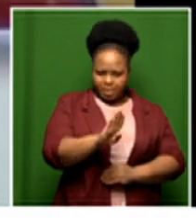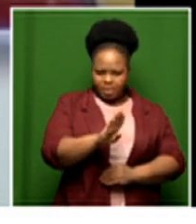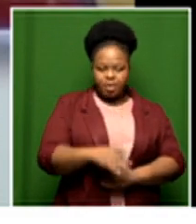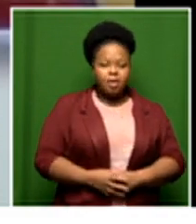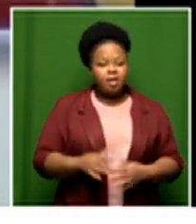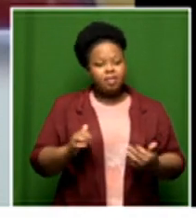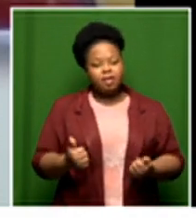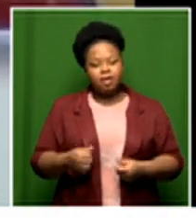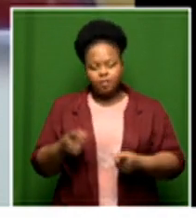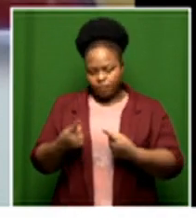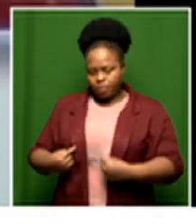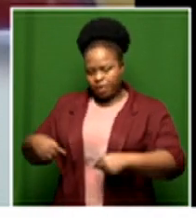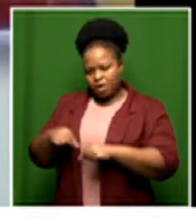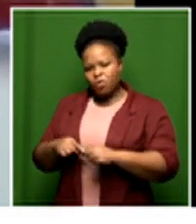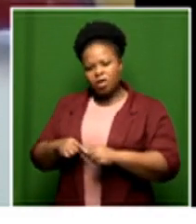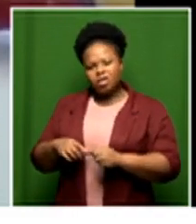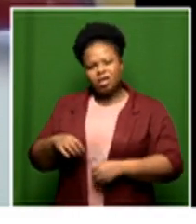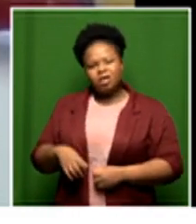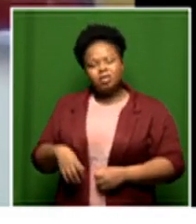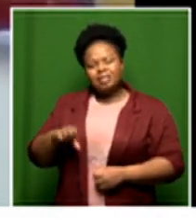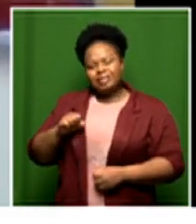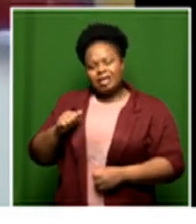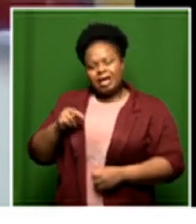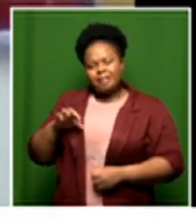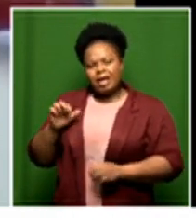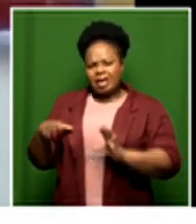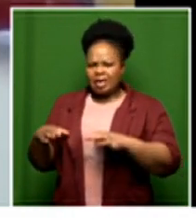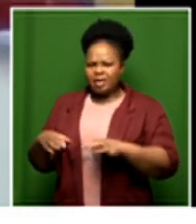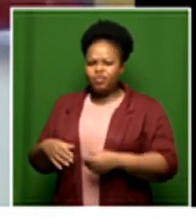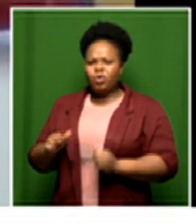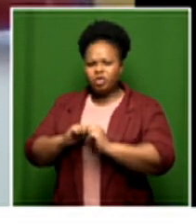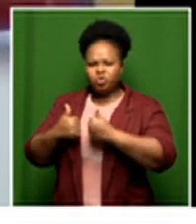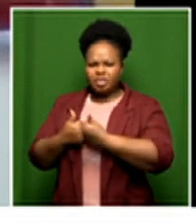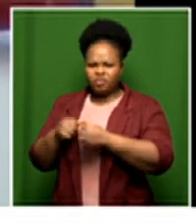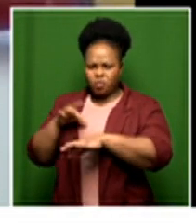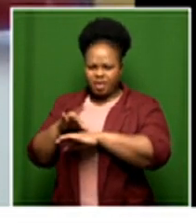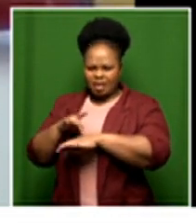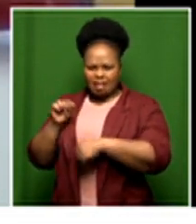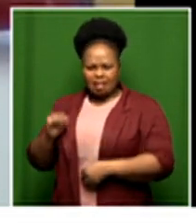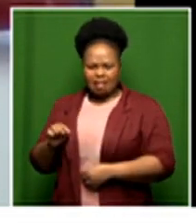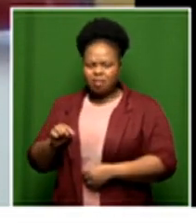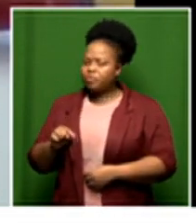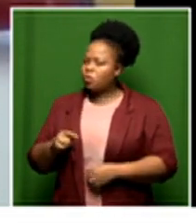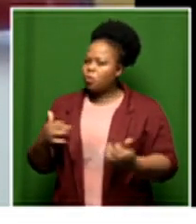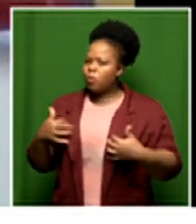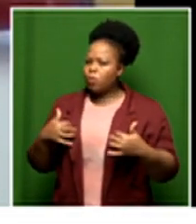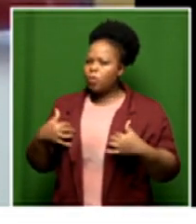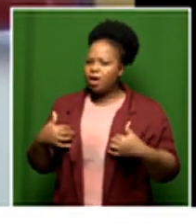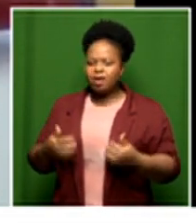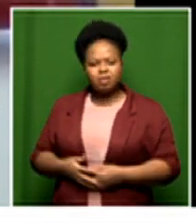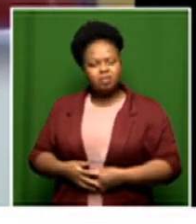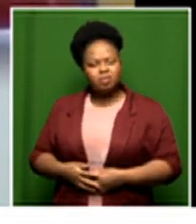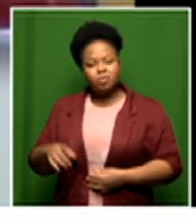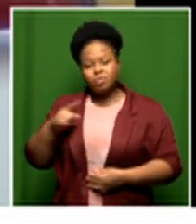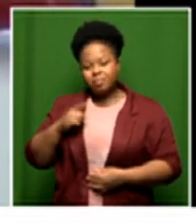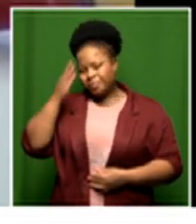from SAMA's side, we are very worried about the rollout for the public under phase 2. We know that we have been